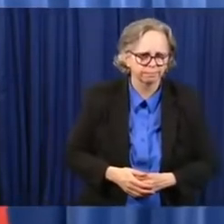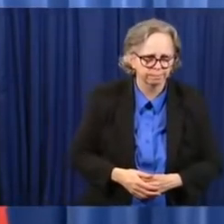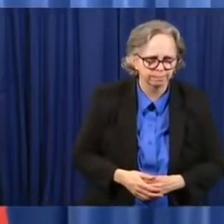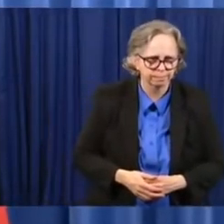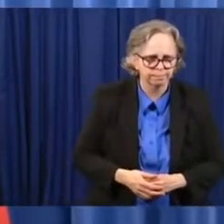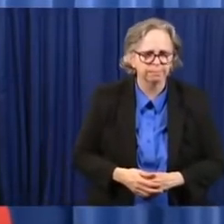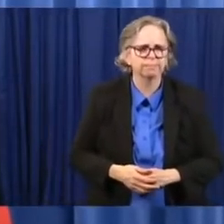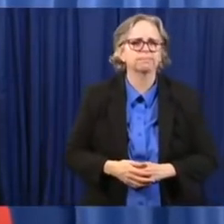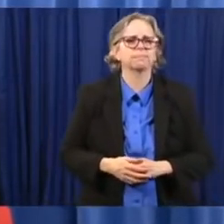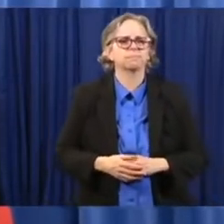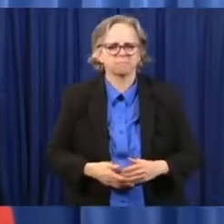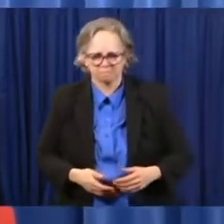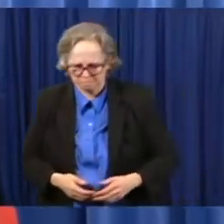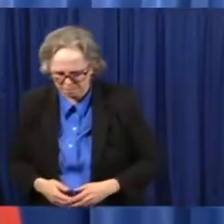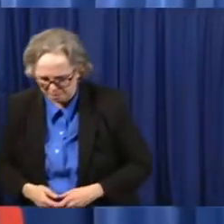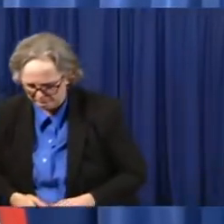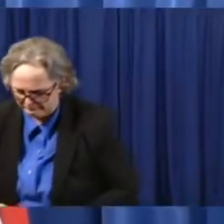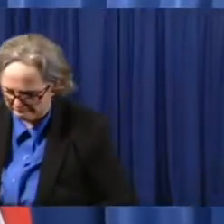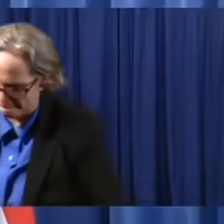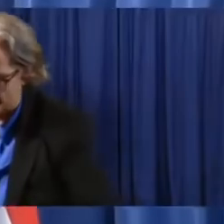Question for Governor DeWine.